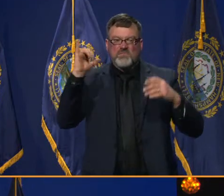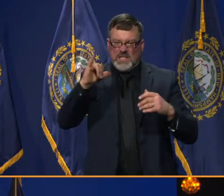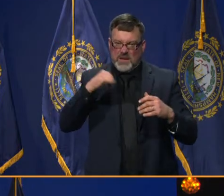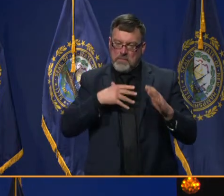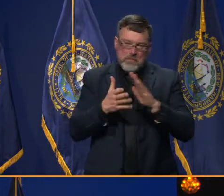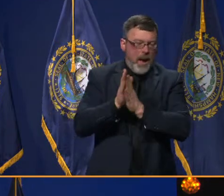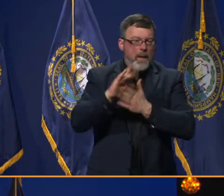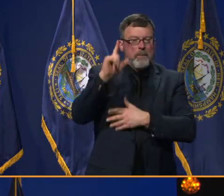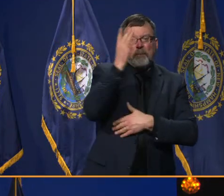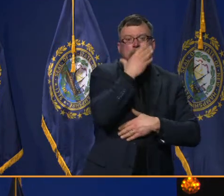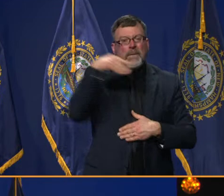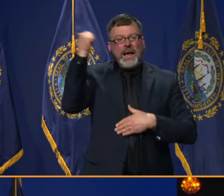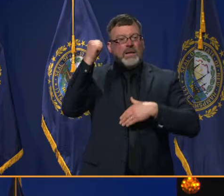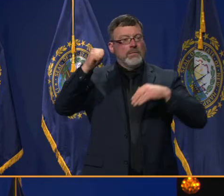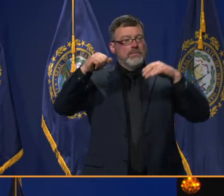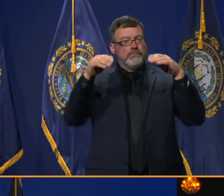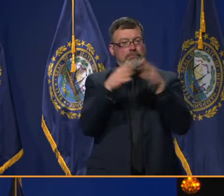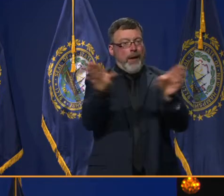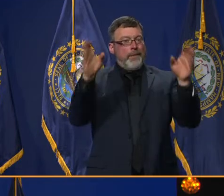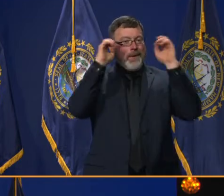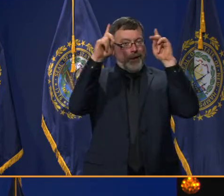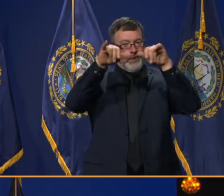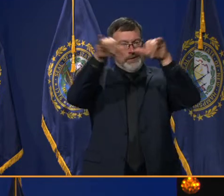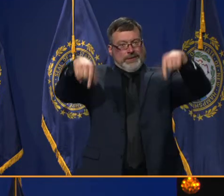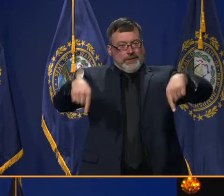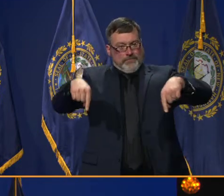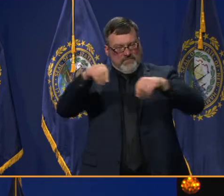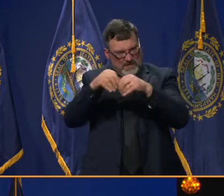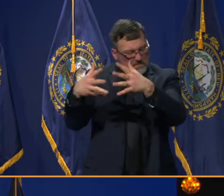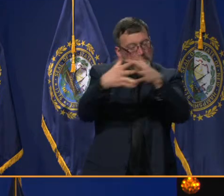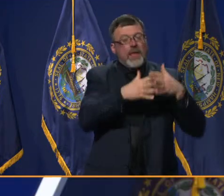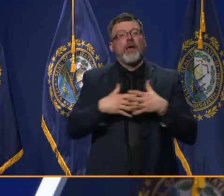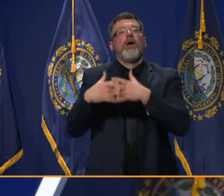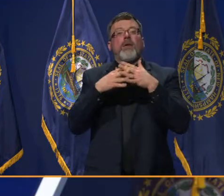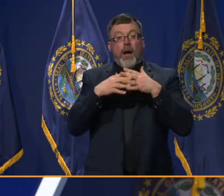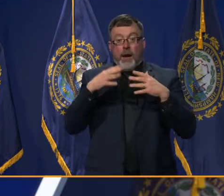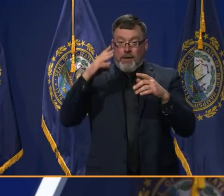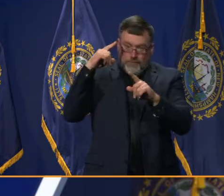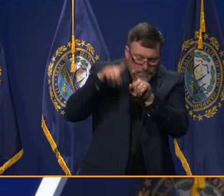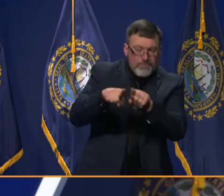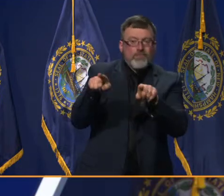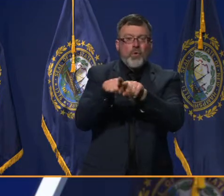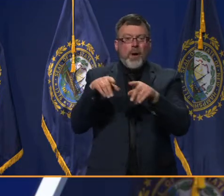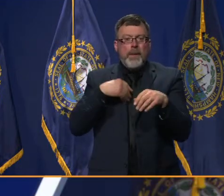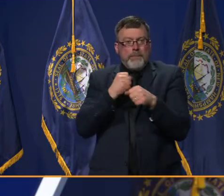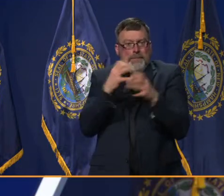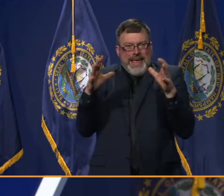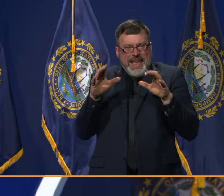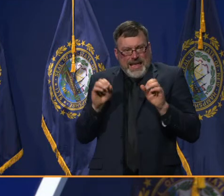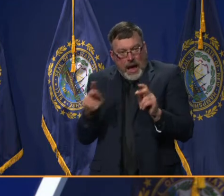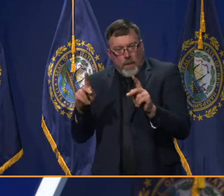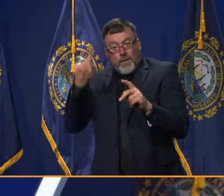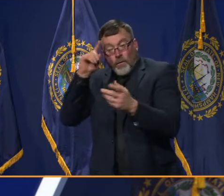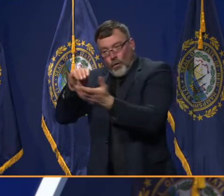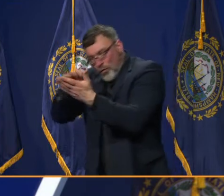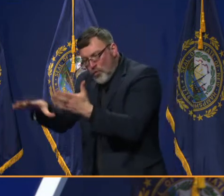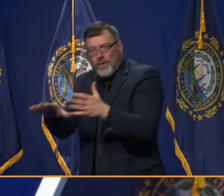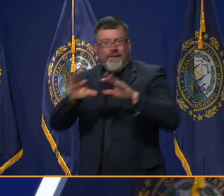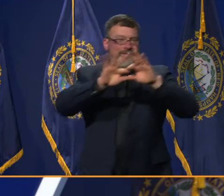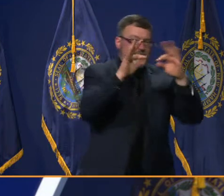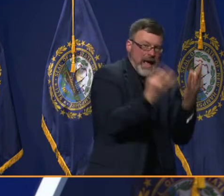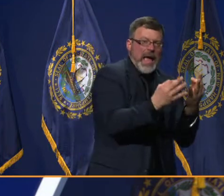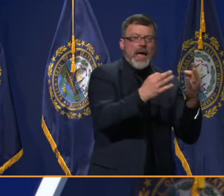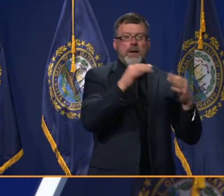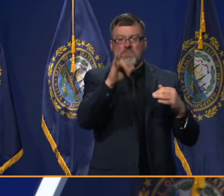while also expanding educational opportunity for students and families. And we will continue to lower the cost of prescription drugs and